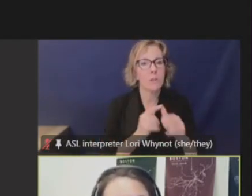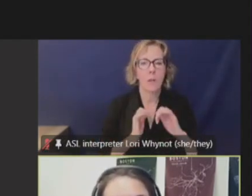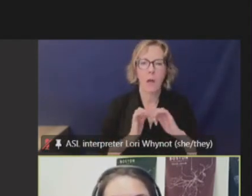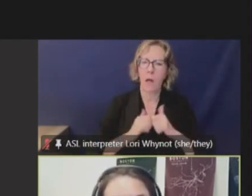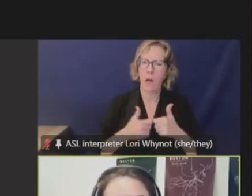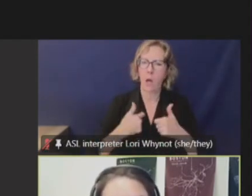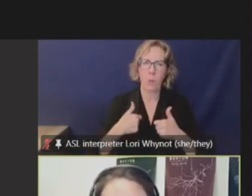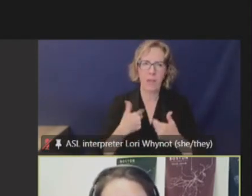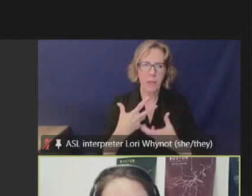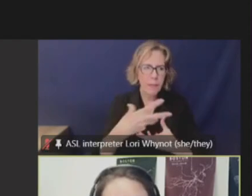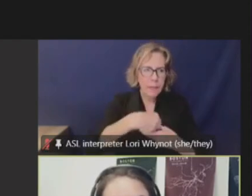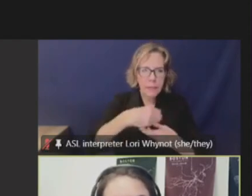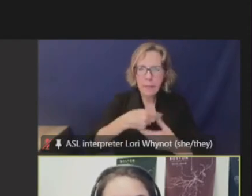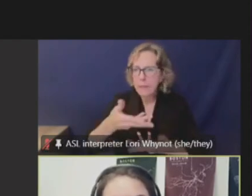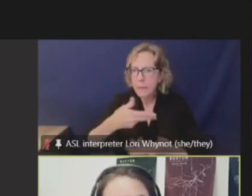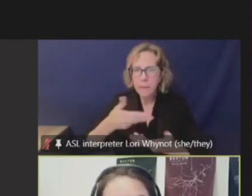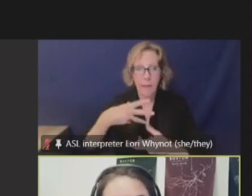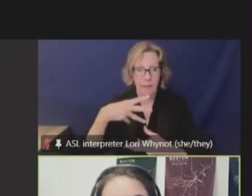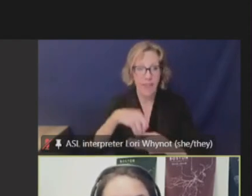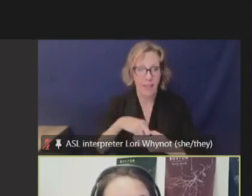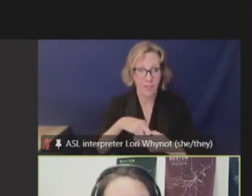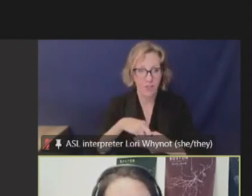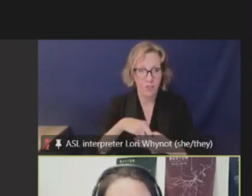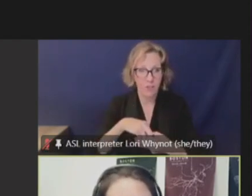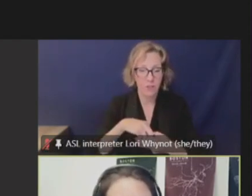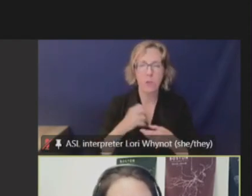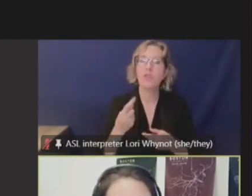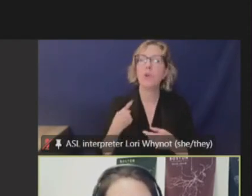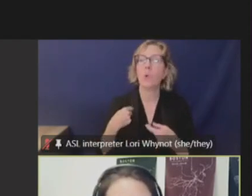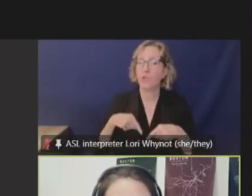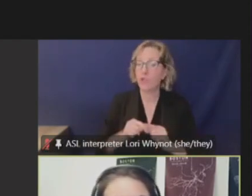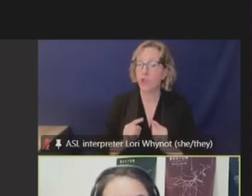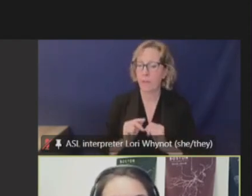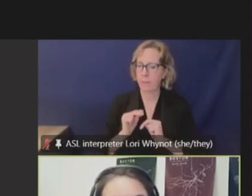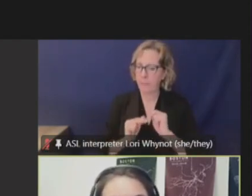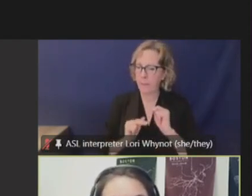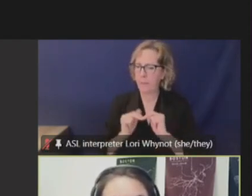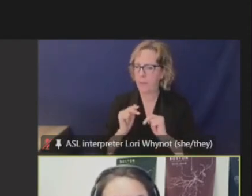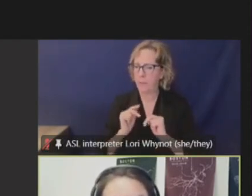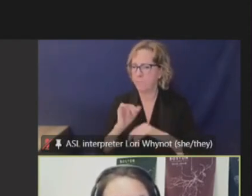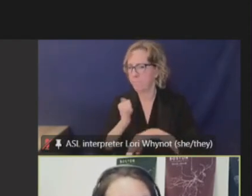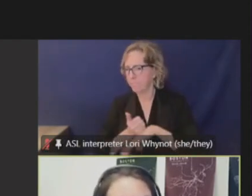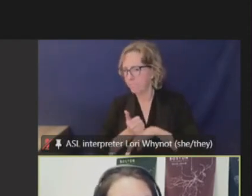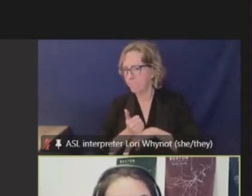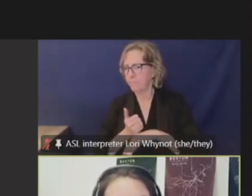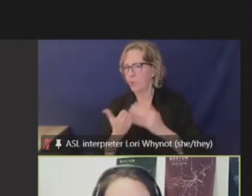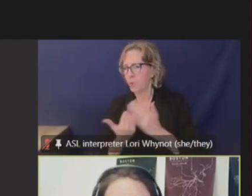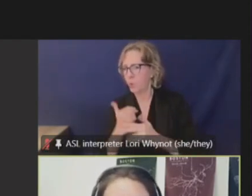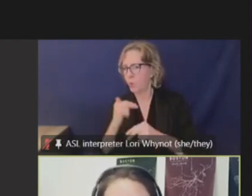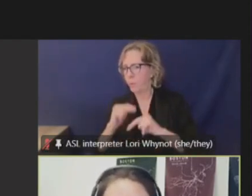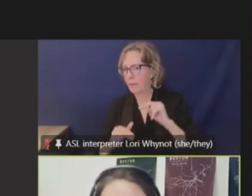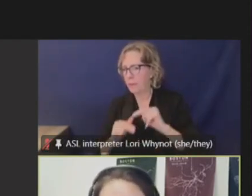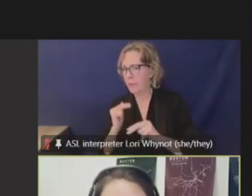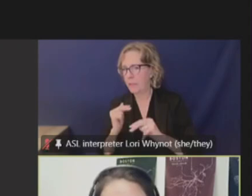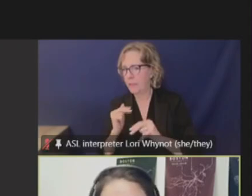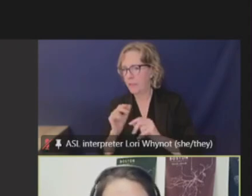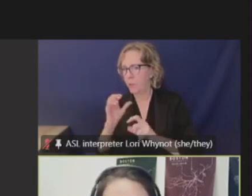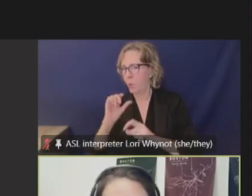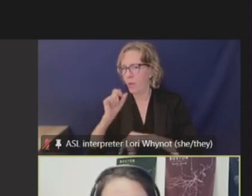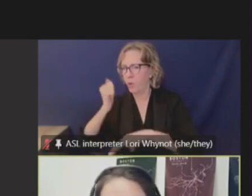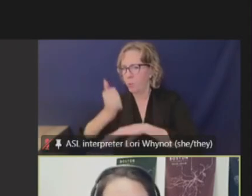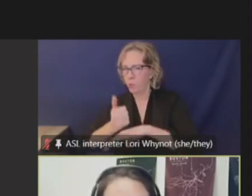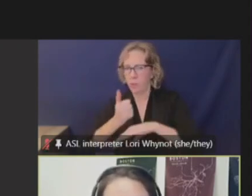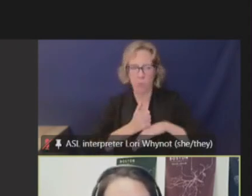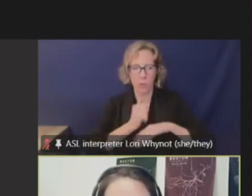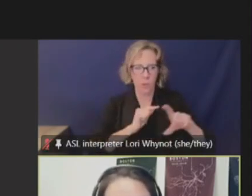process. So as we're shaping new buildings across the city, we have found that we've not heard